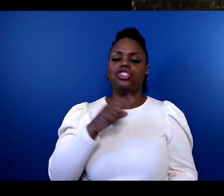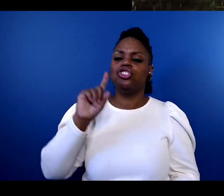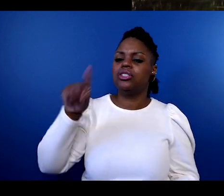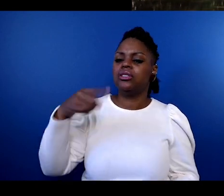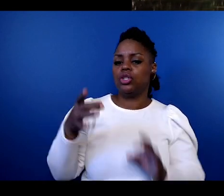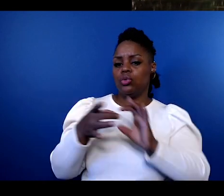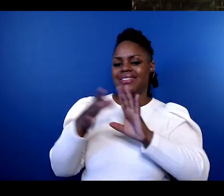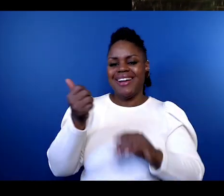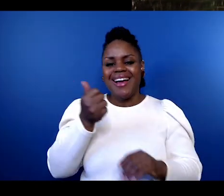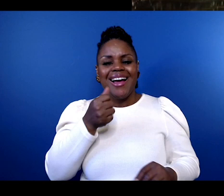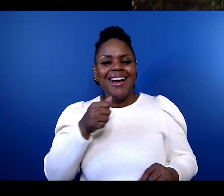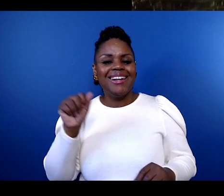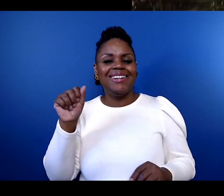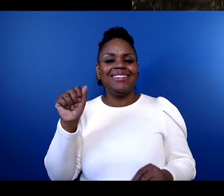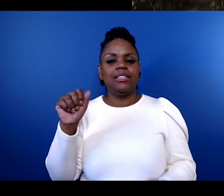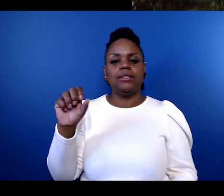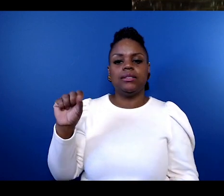or the hands.